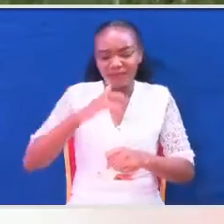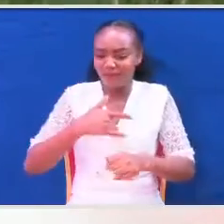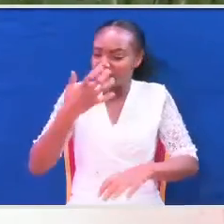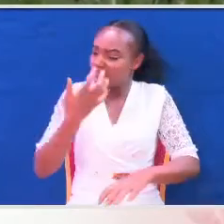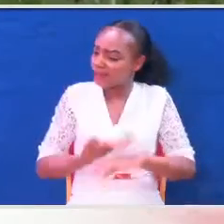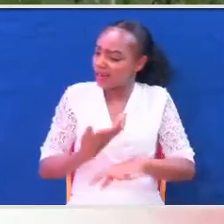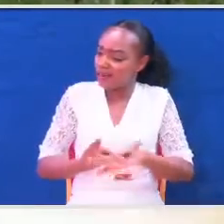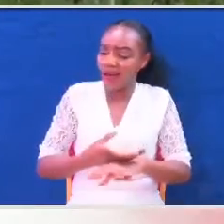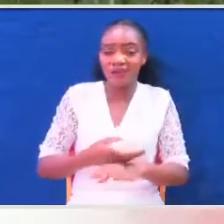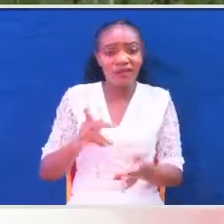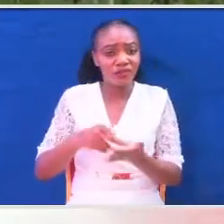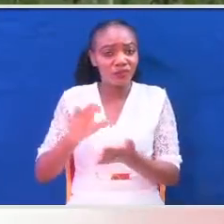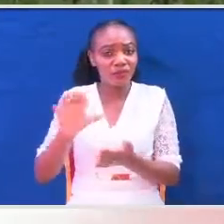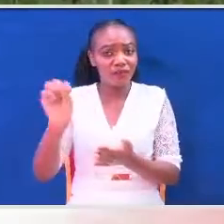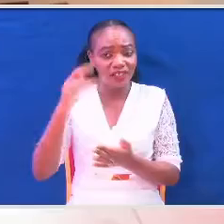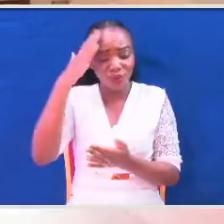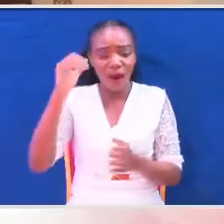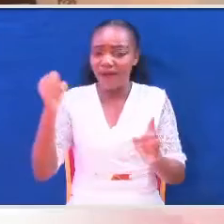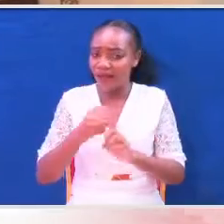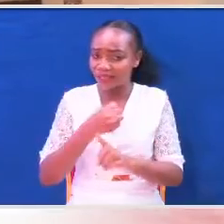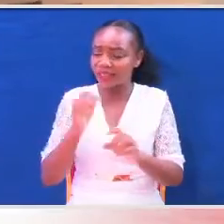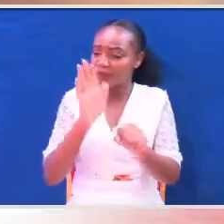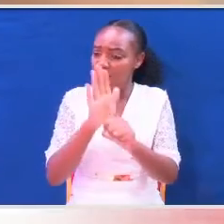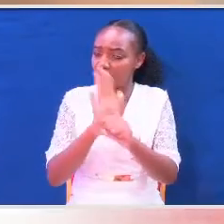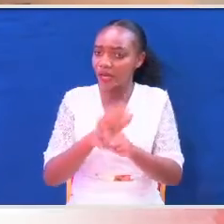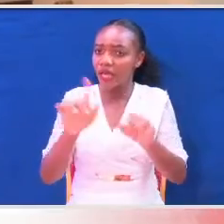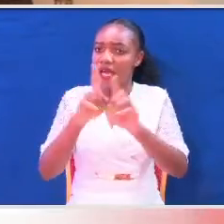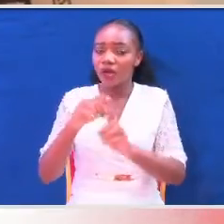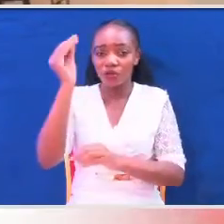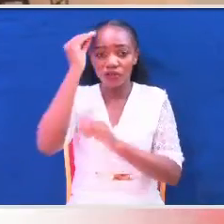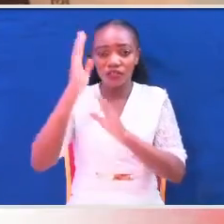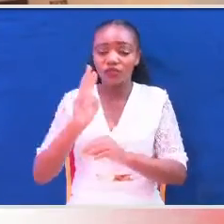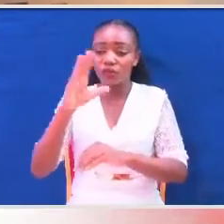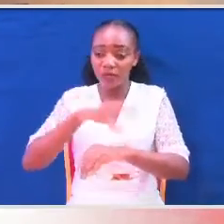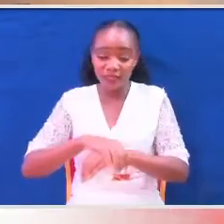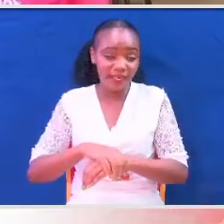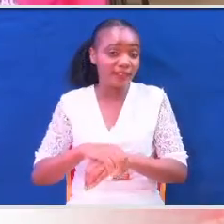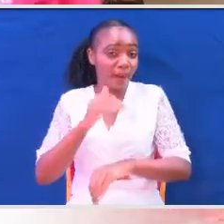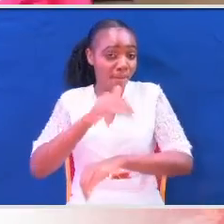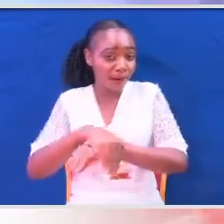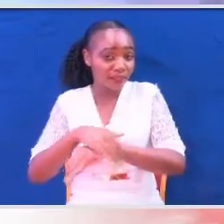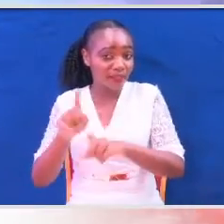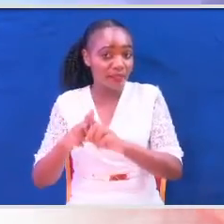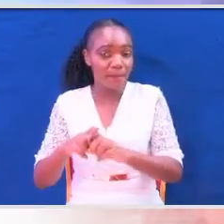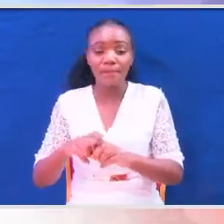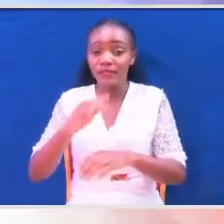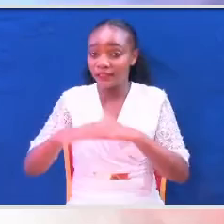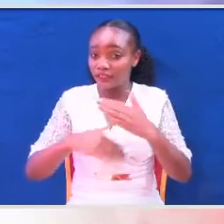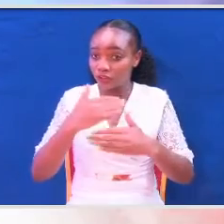increasing banditry attacks in the area. The needy students get sanitary towels and tissue rolls during basket